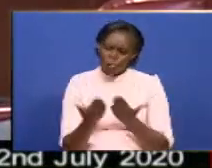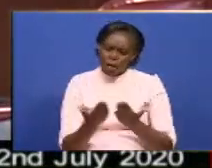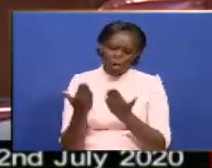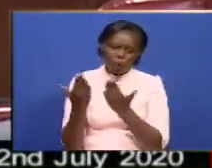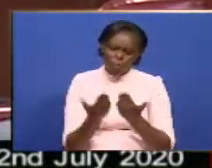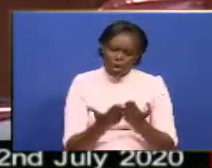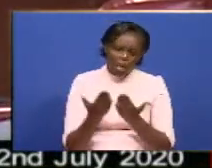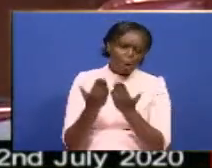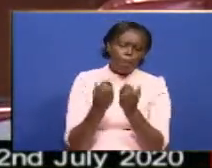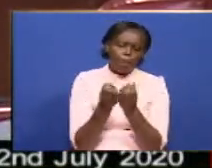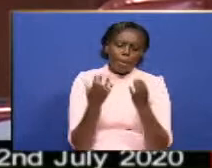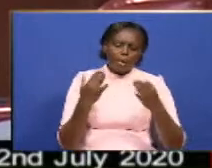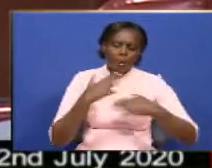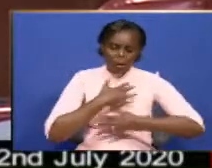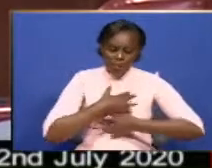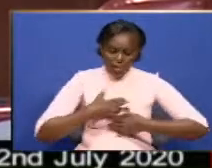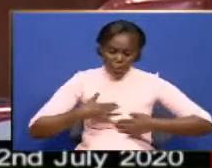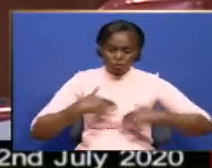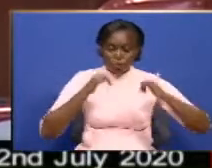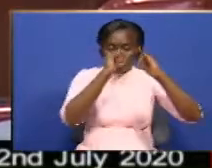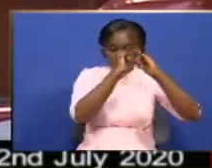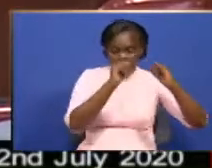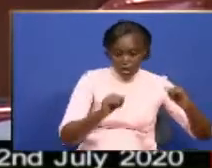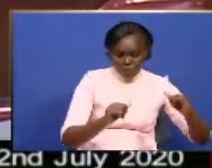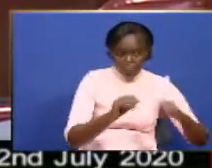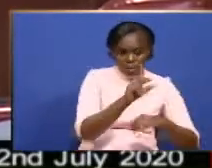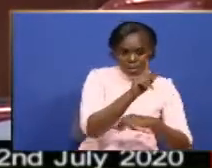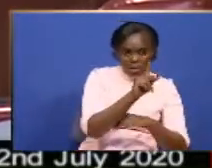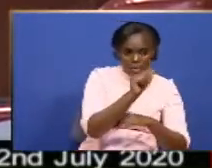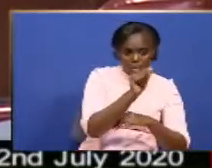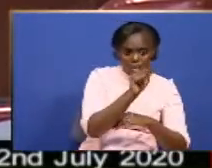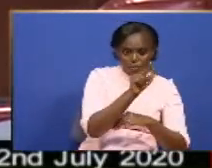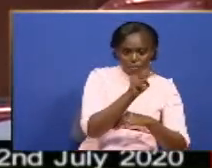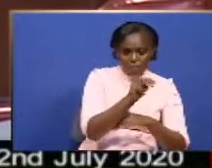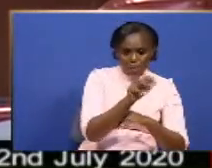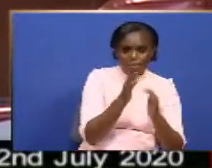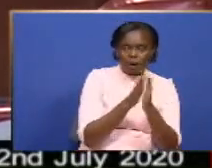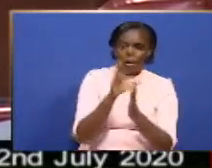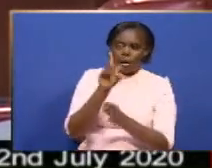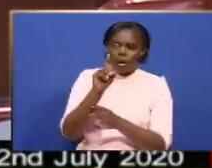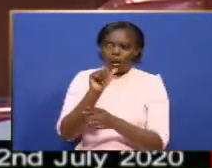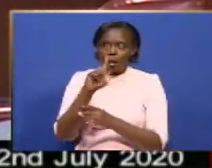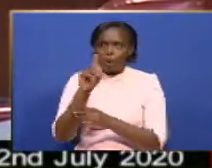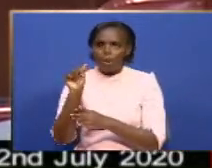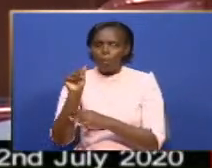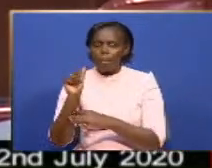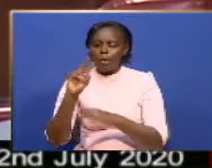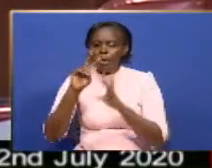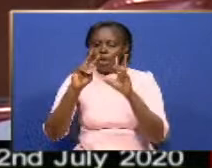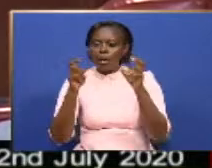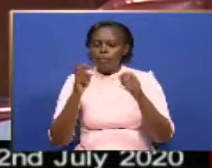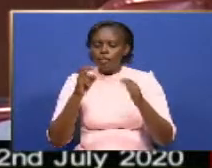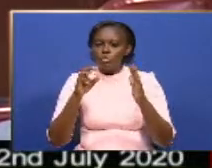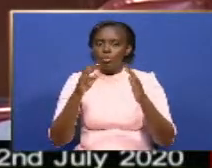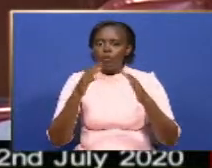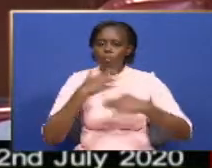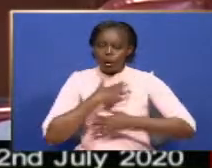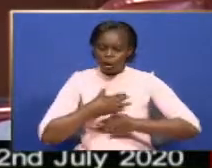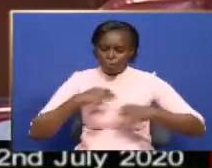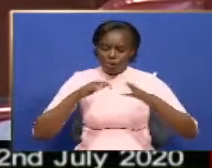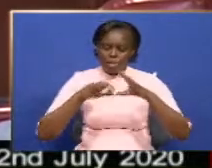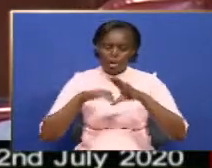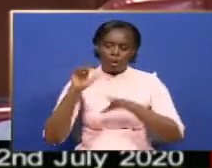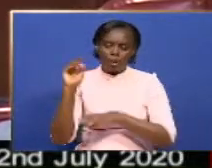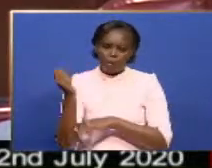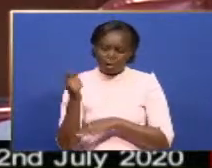refugee camps in the world, be it Kakuma or Dadaab. And therefore, the issue of refugee, the problem of refugee in Kenya is